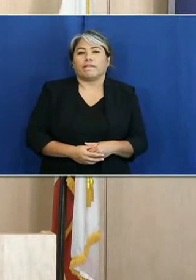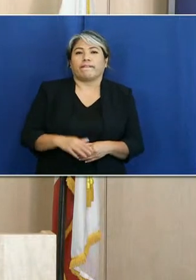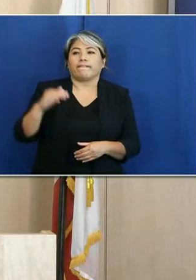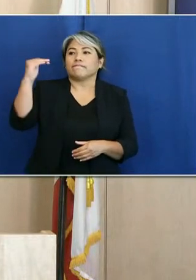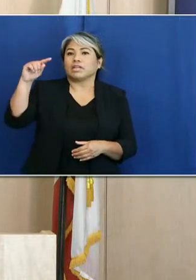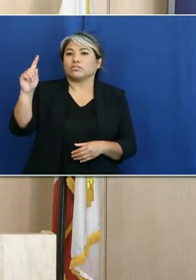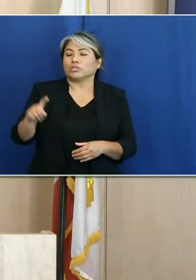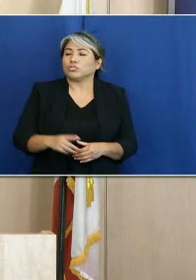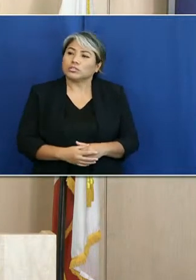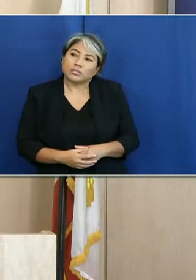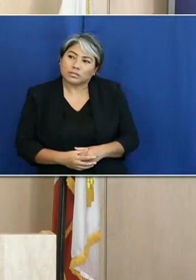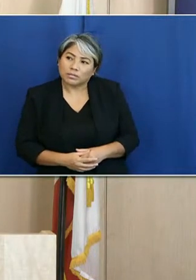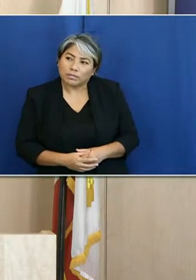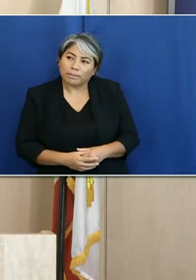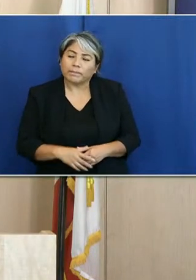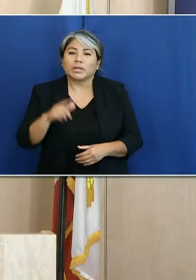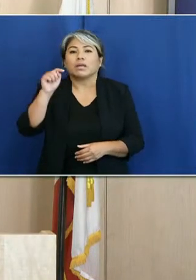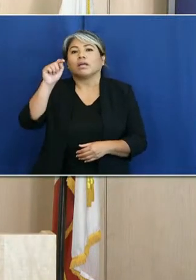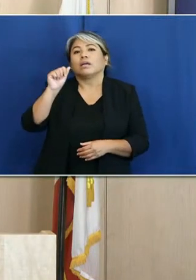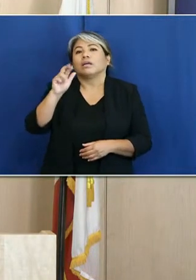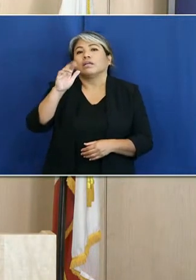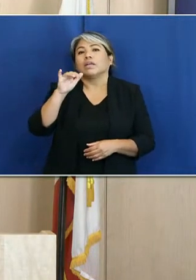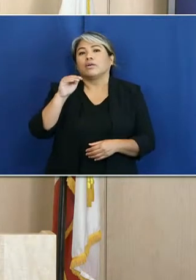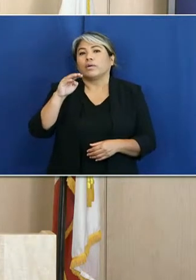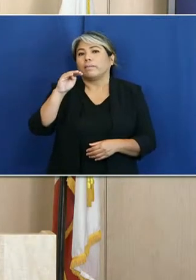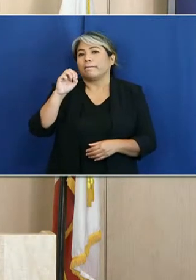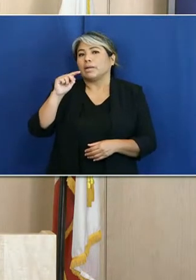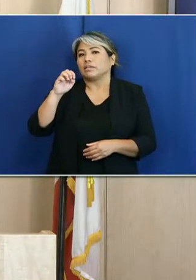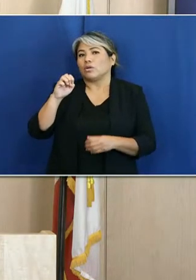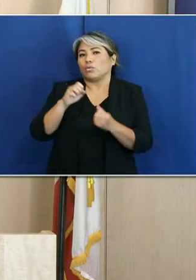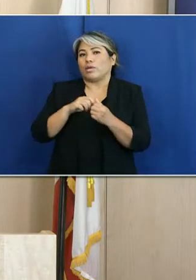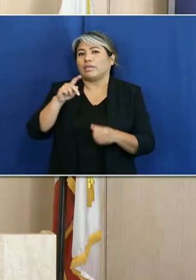Next question. Next question is Taryn Minto with KPBS.